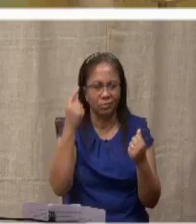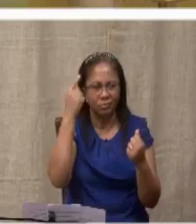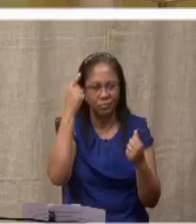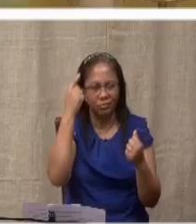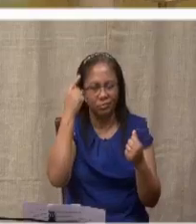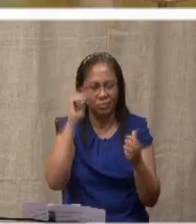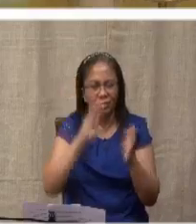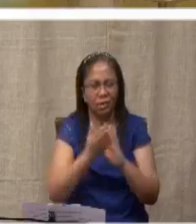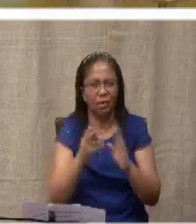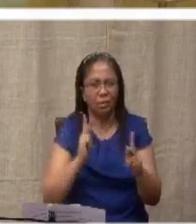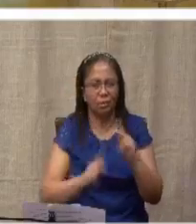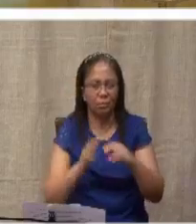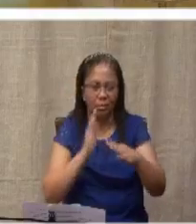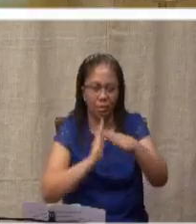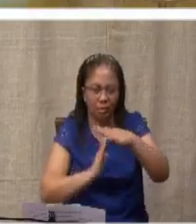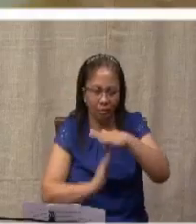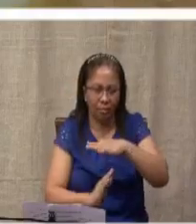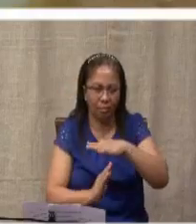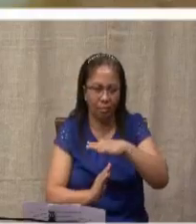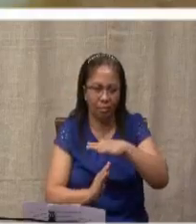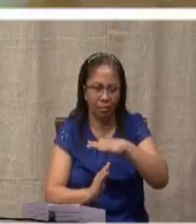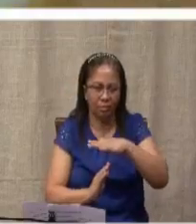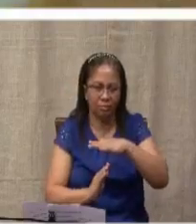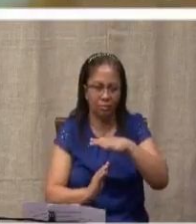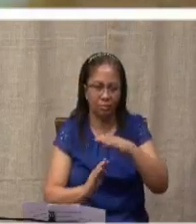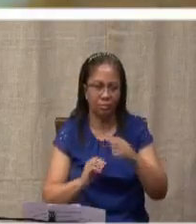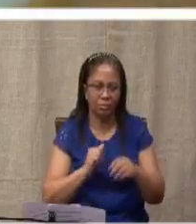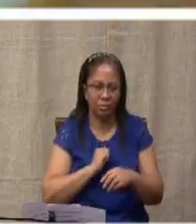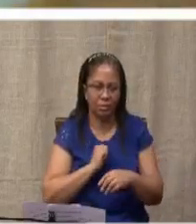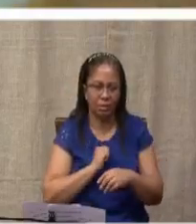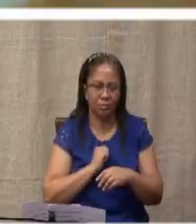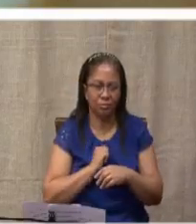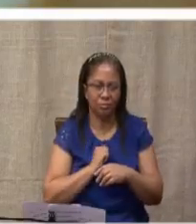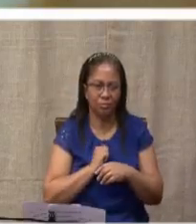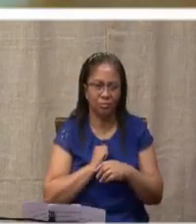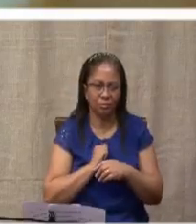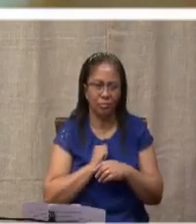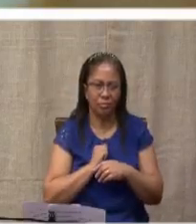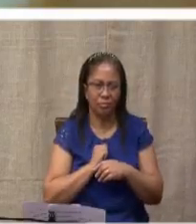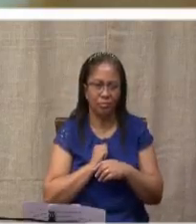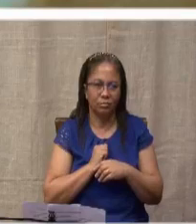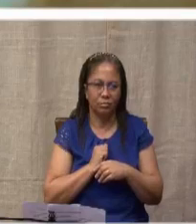people of humility to humble ourselves oh god